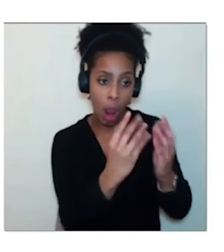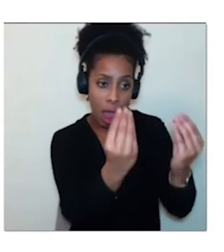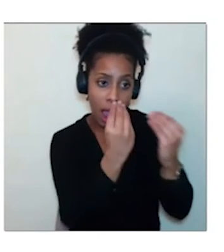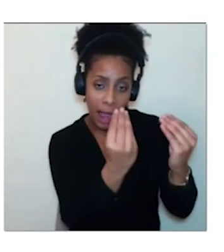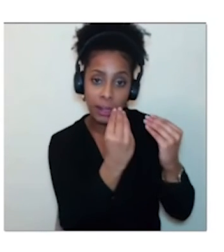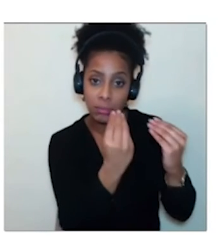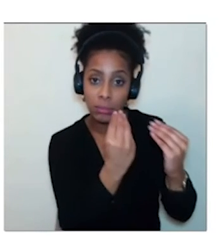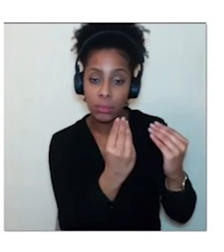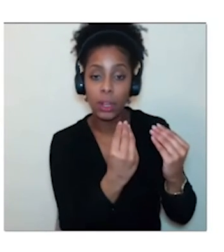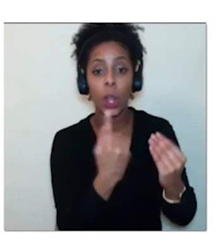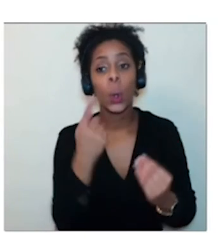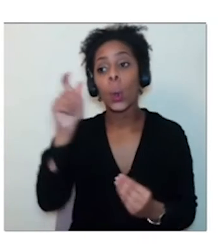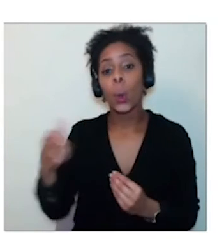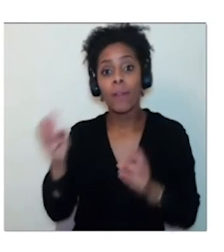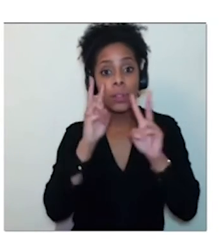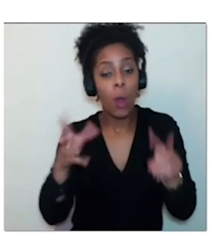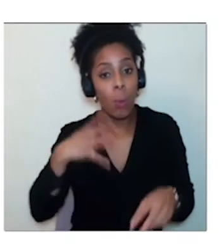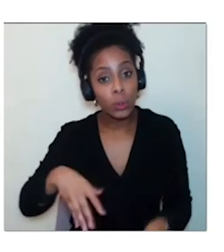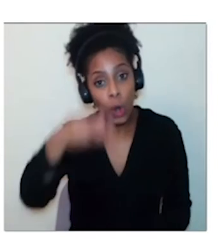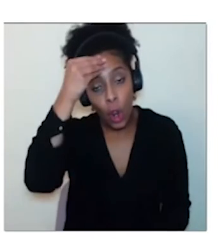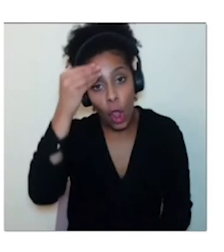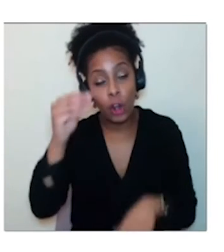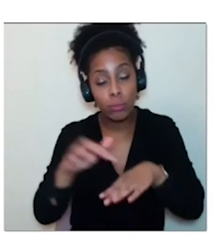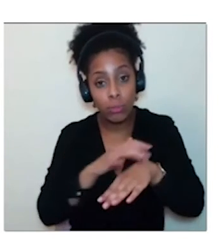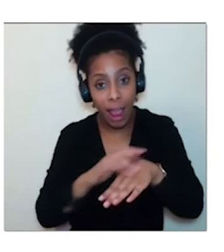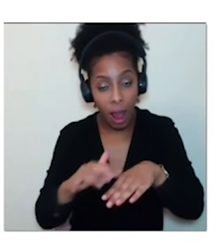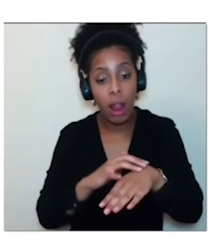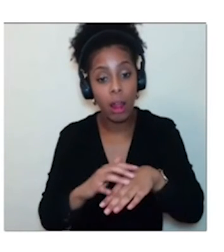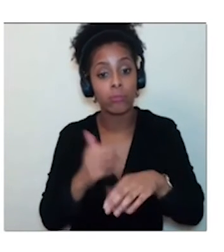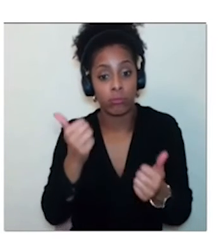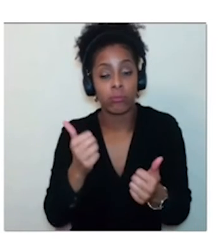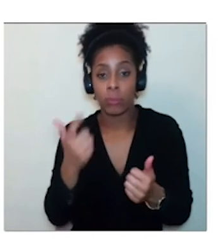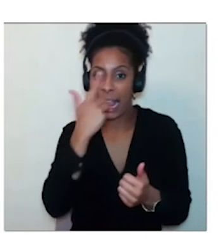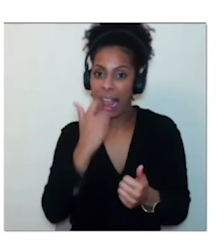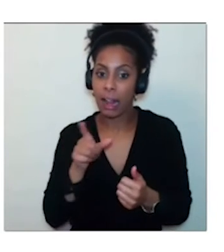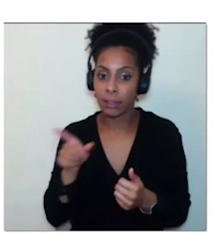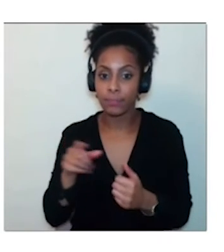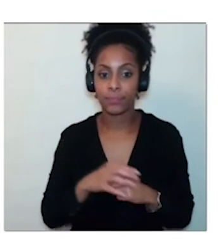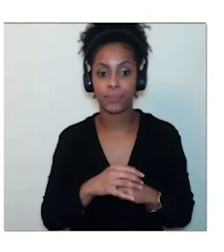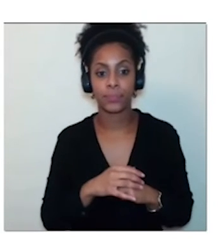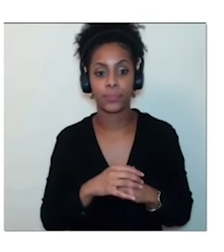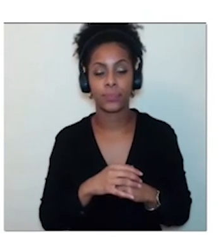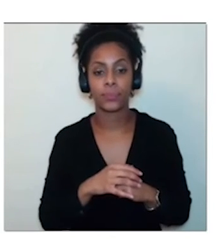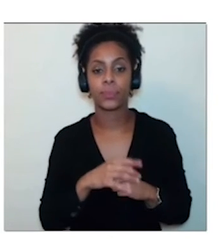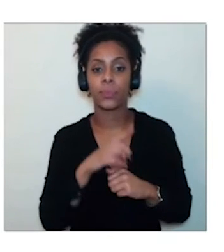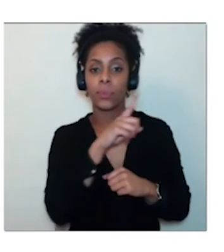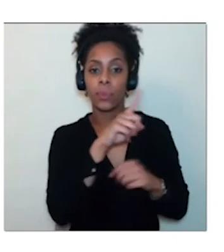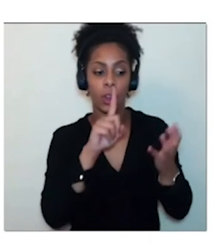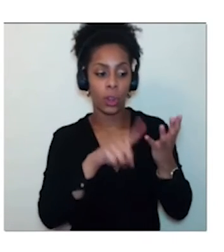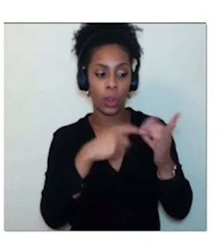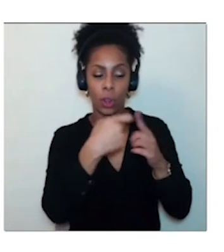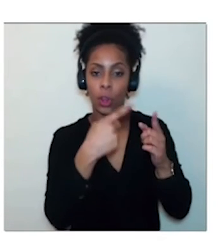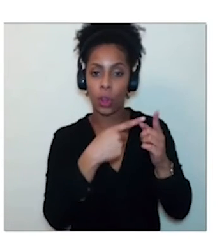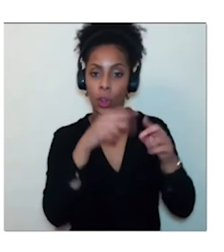who wish to learn Braille, the Braille Primer is there to assist. UKAAF has produced a very useful document which details